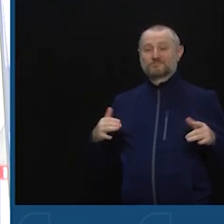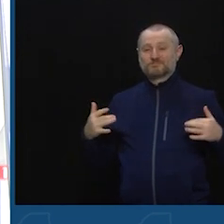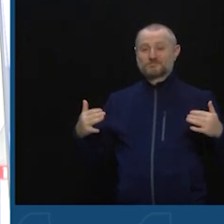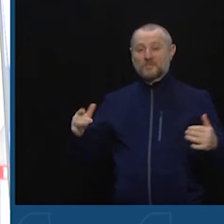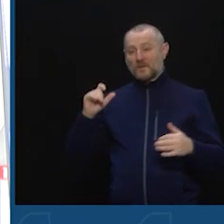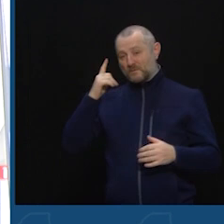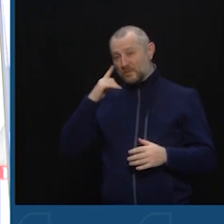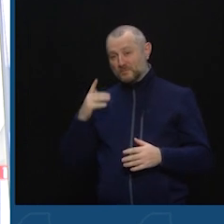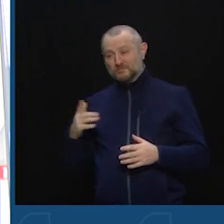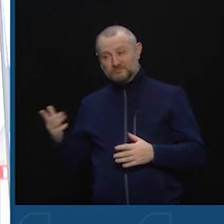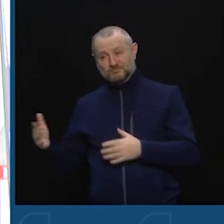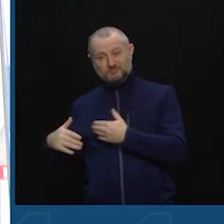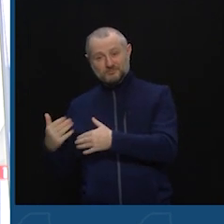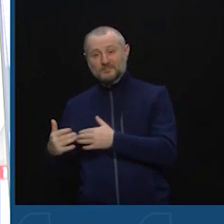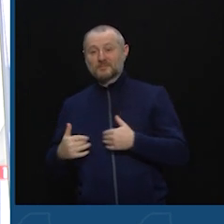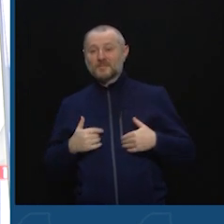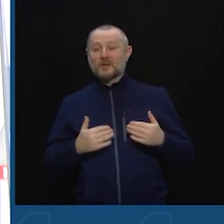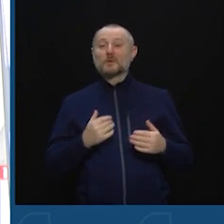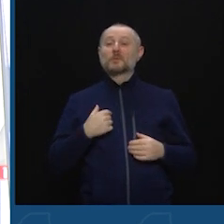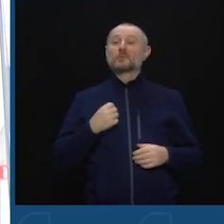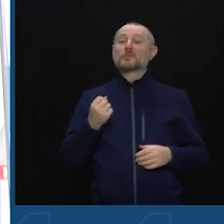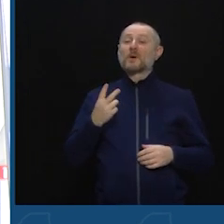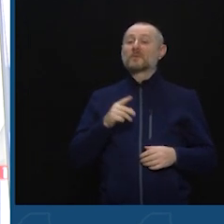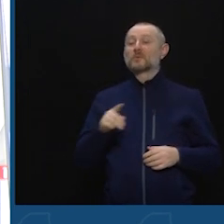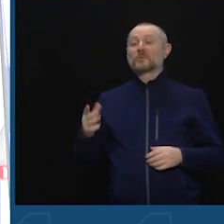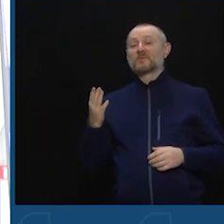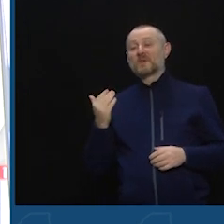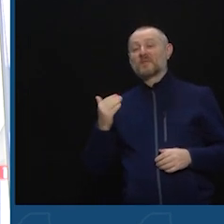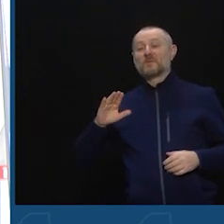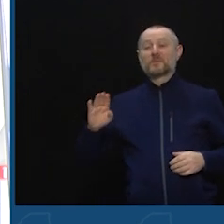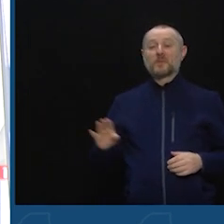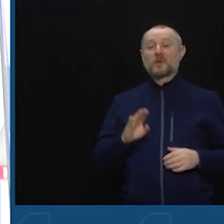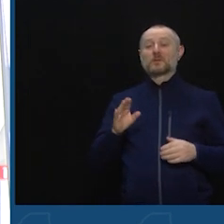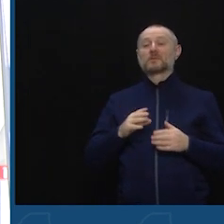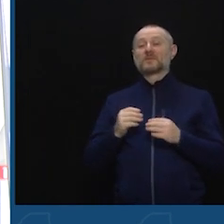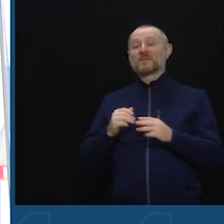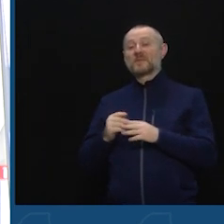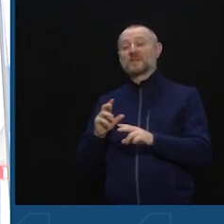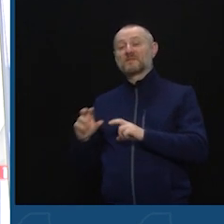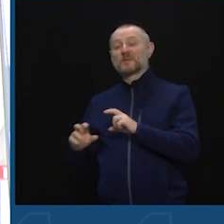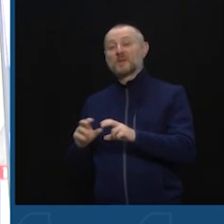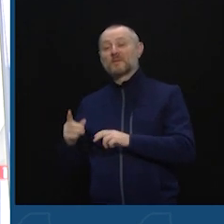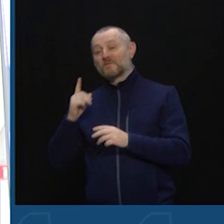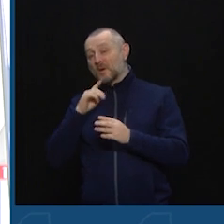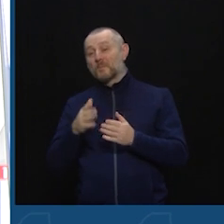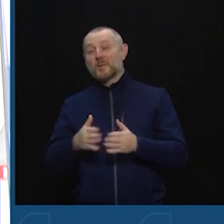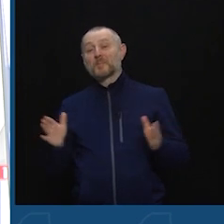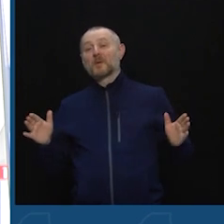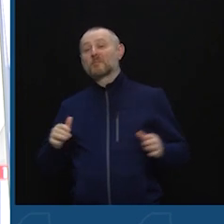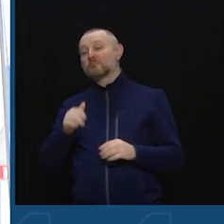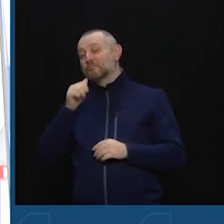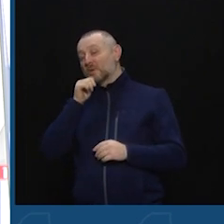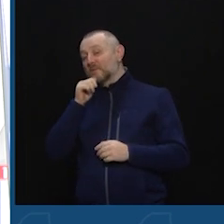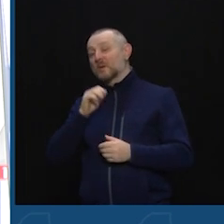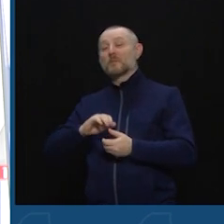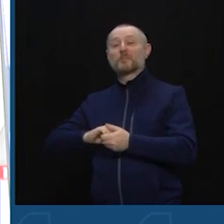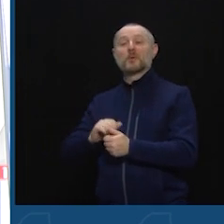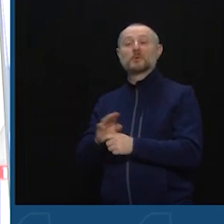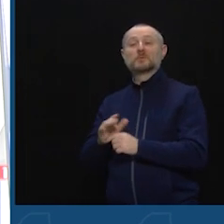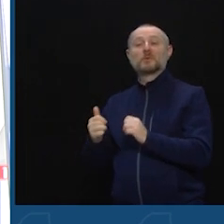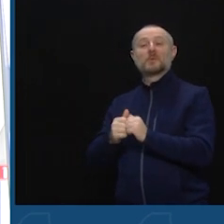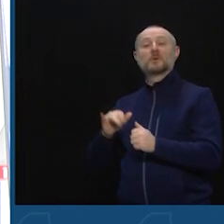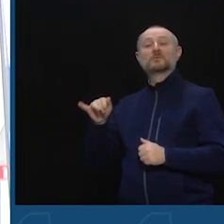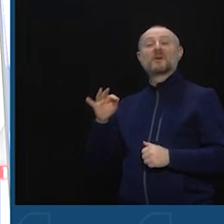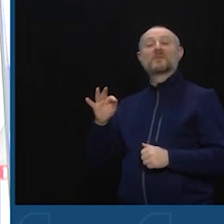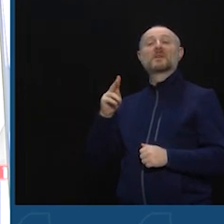on a $12 to $15 billion investment in public-private partnerships at JFK